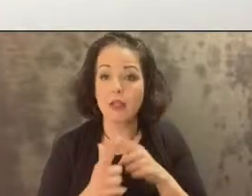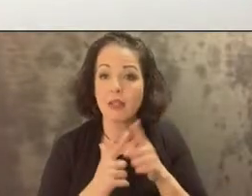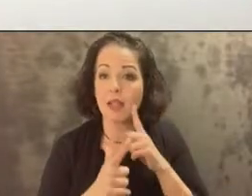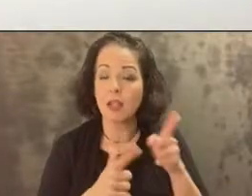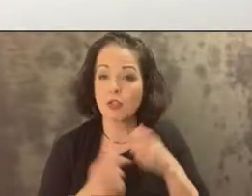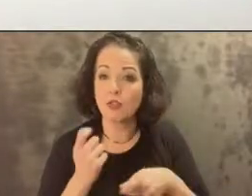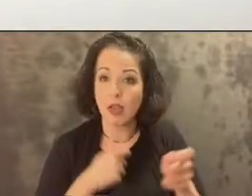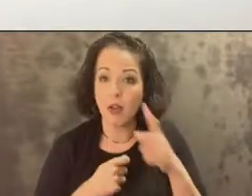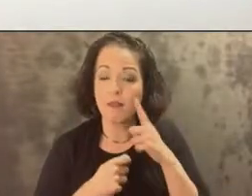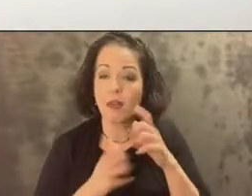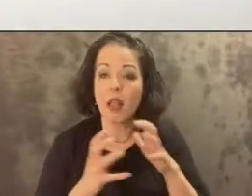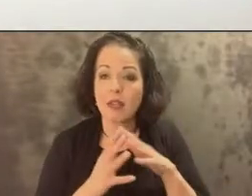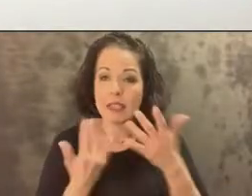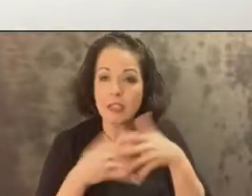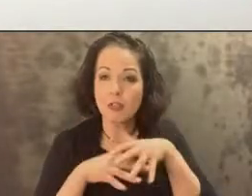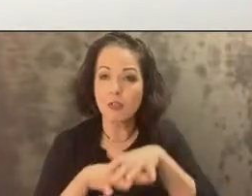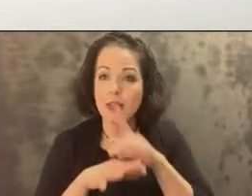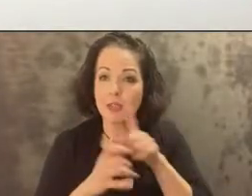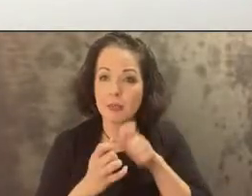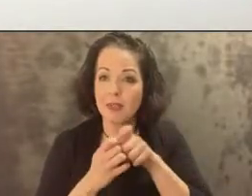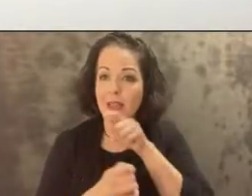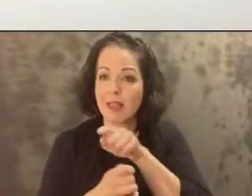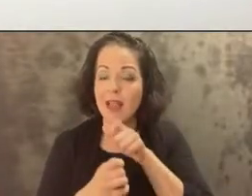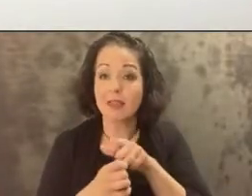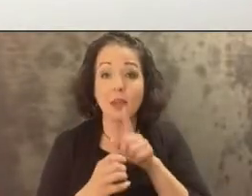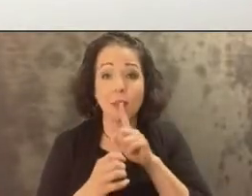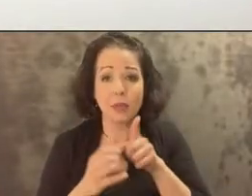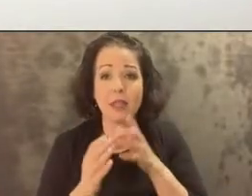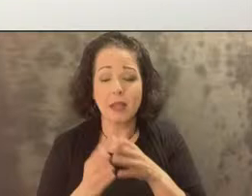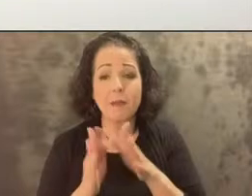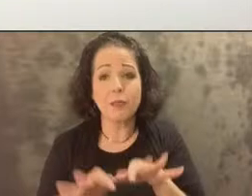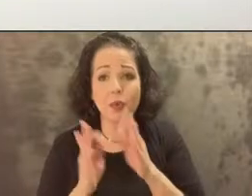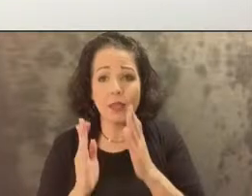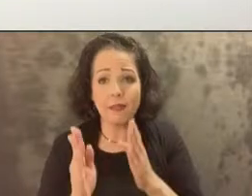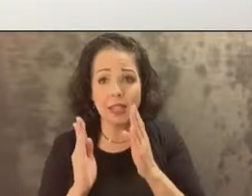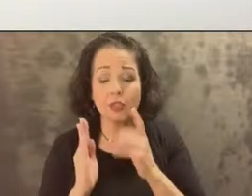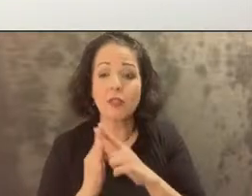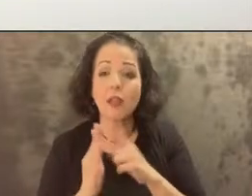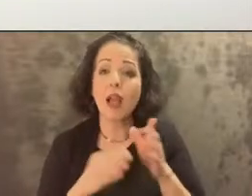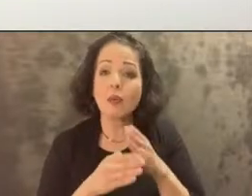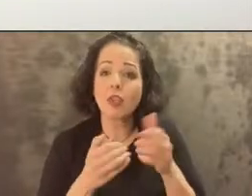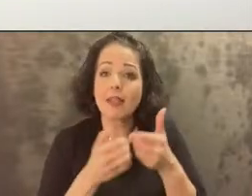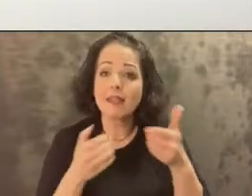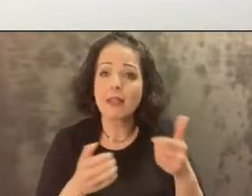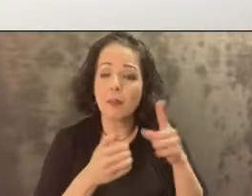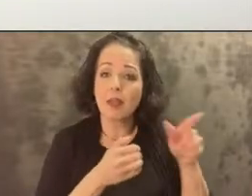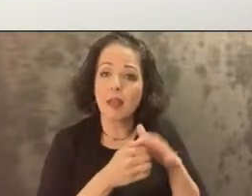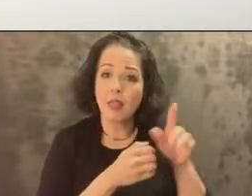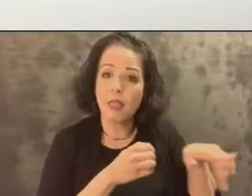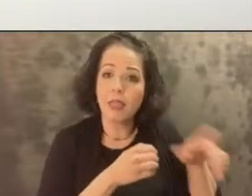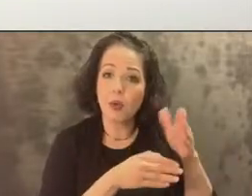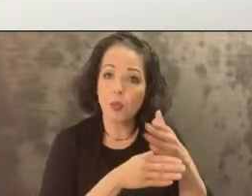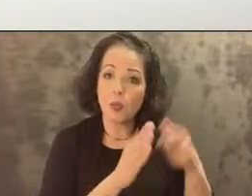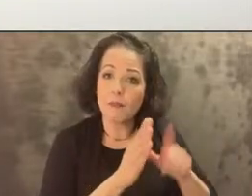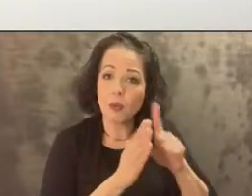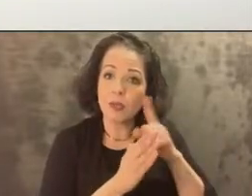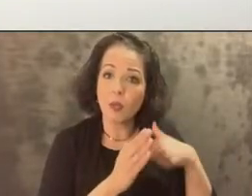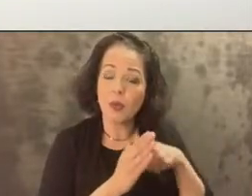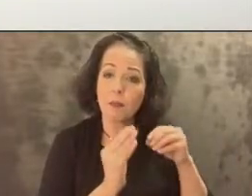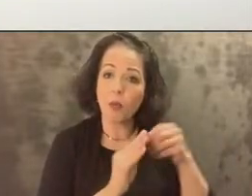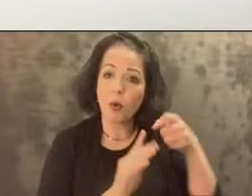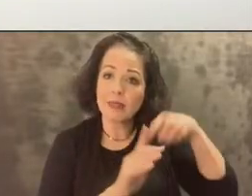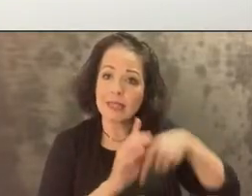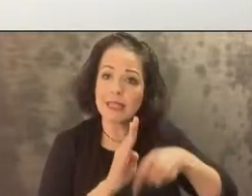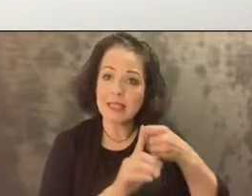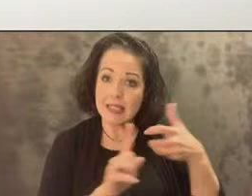with integrating particular variables that merit attention. I'll share separately a review in which colleagues and I describe these and other differences in more detail. Now,